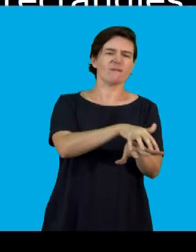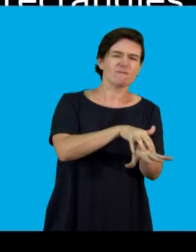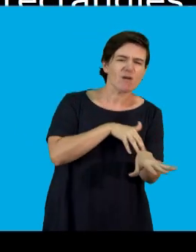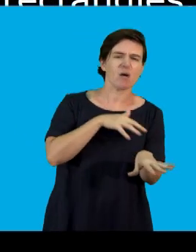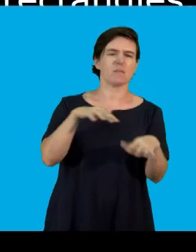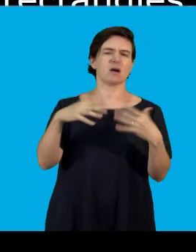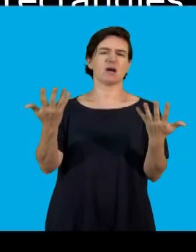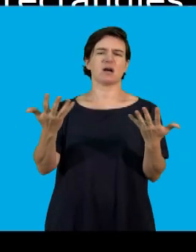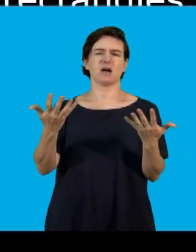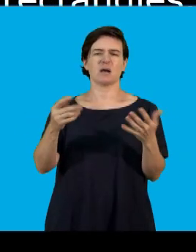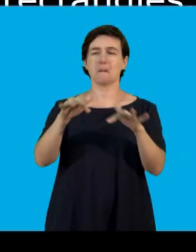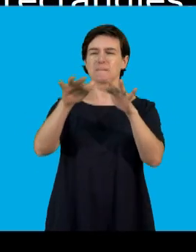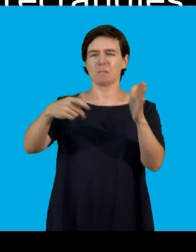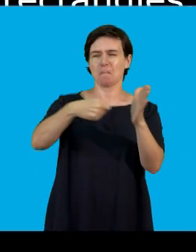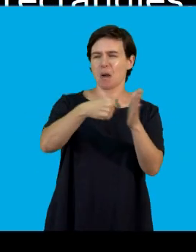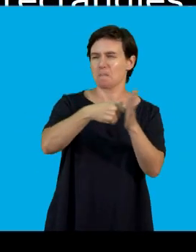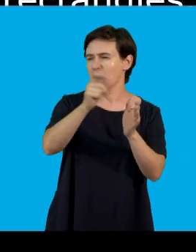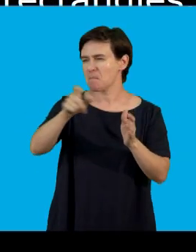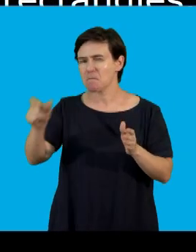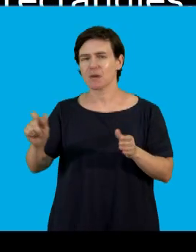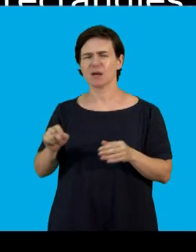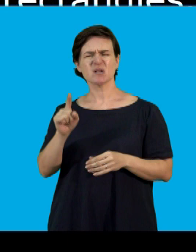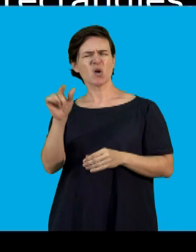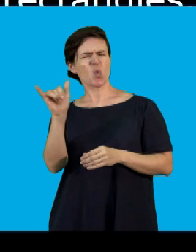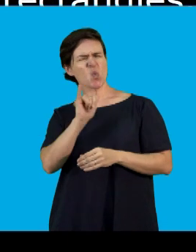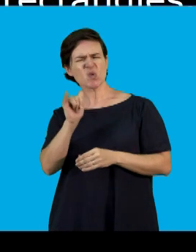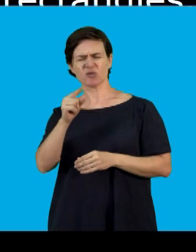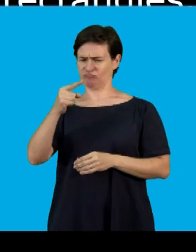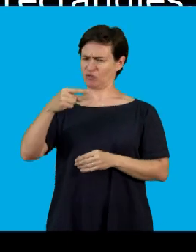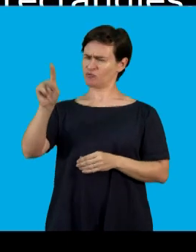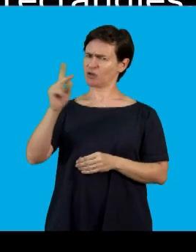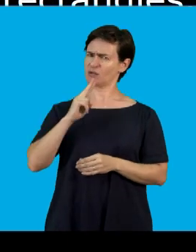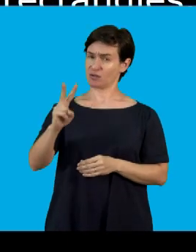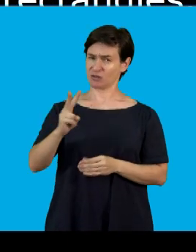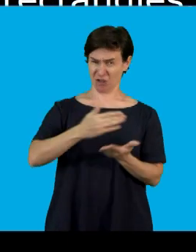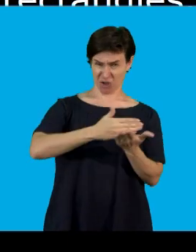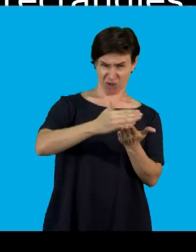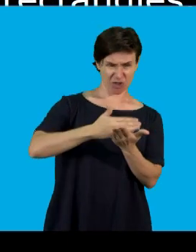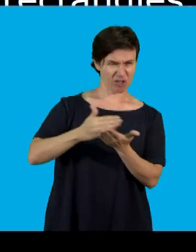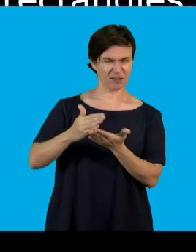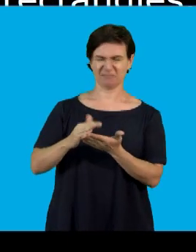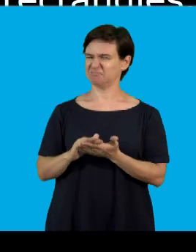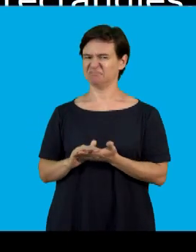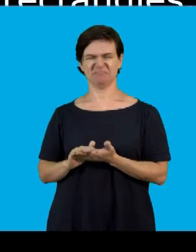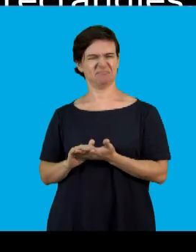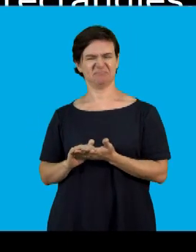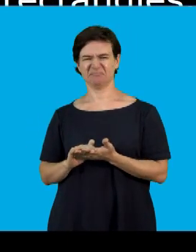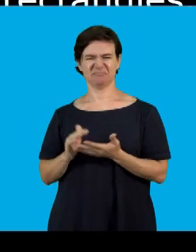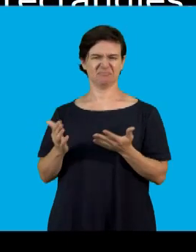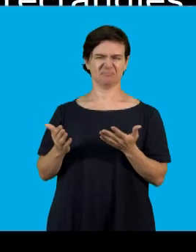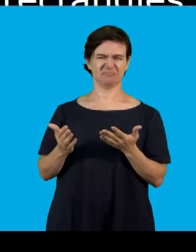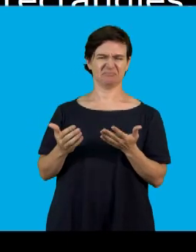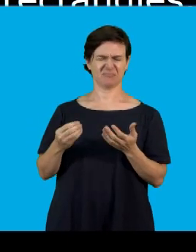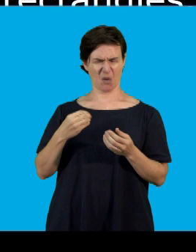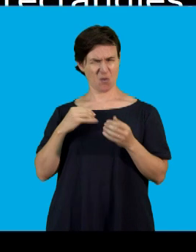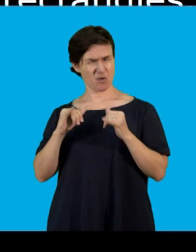consumers rather. So which is the correct answer? It can be shares, can be